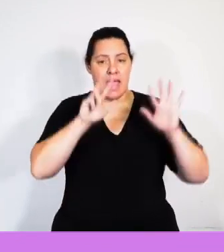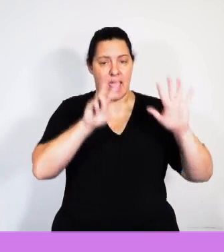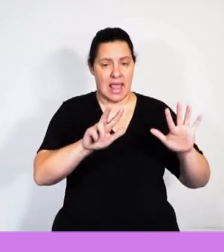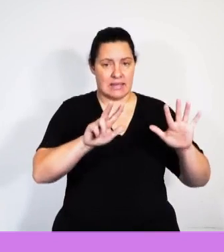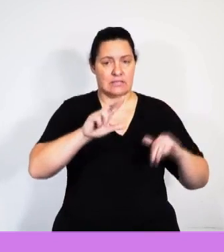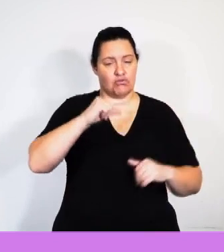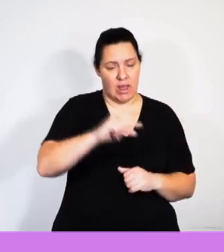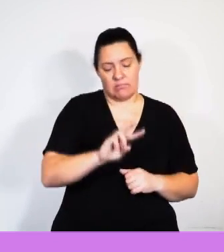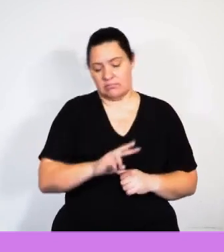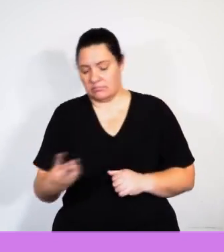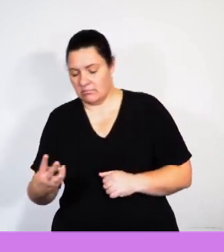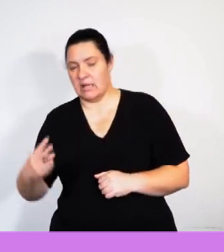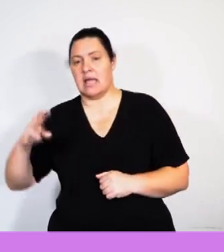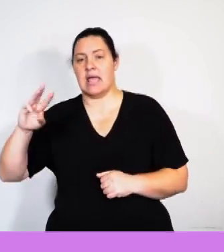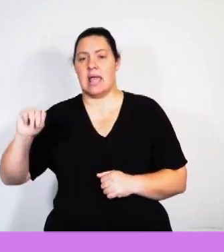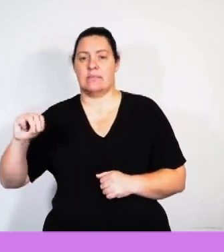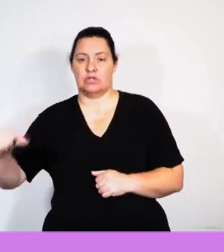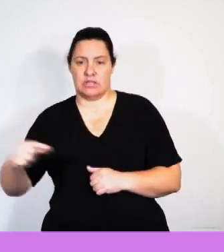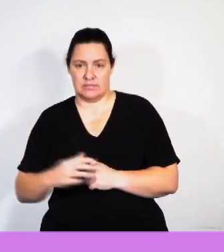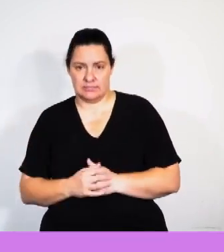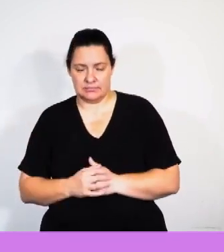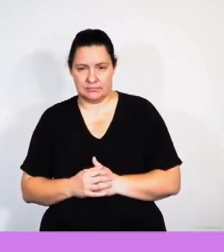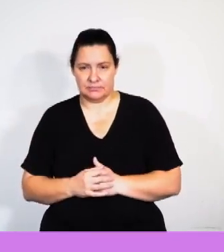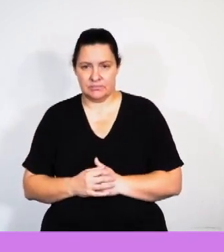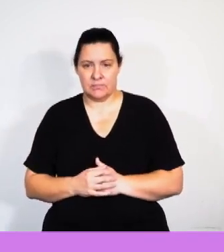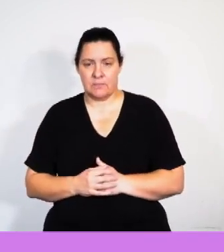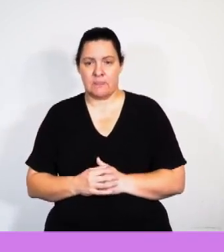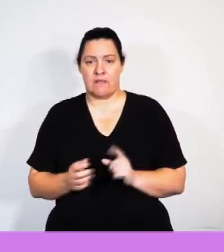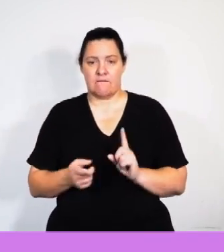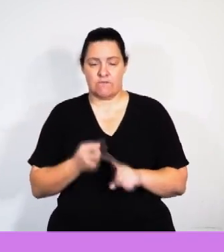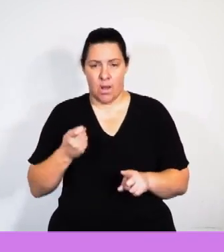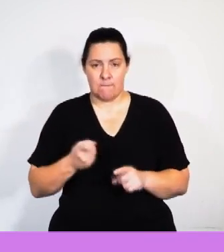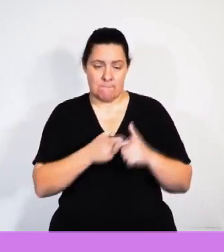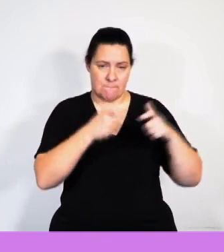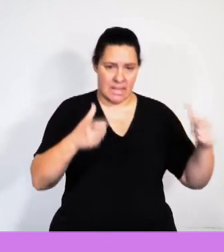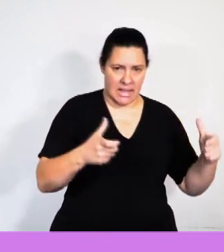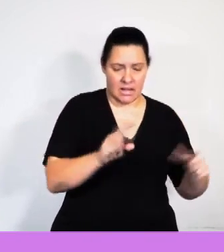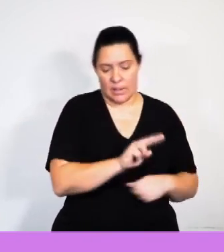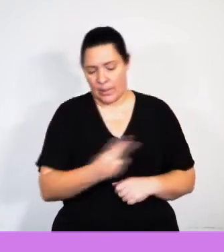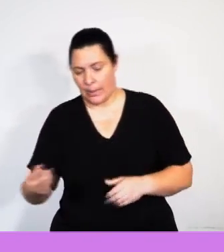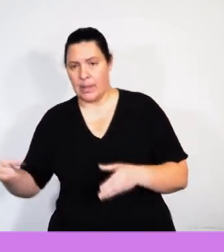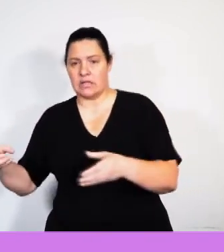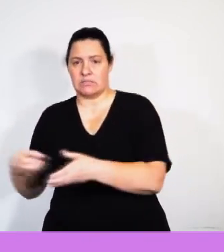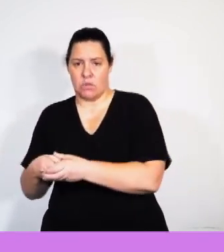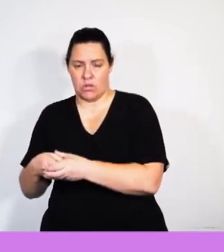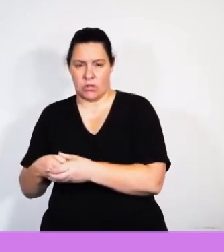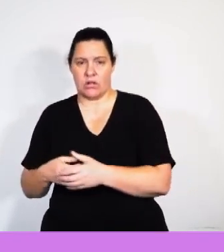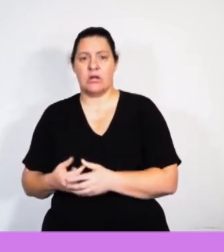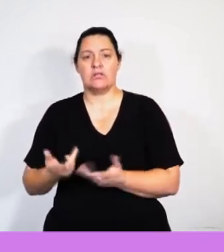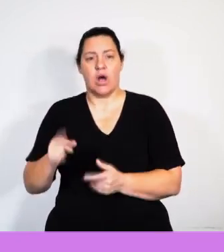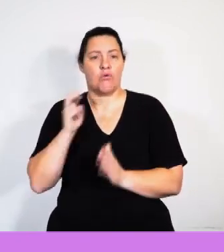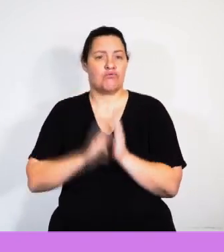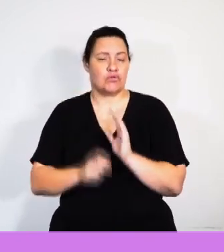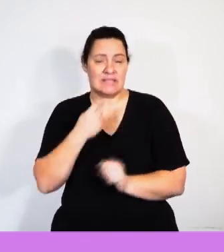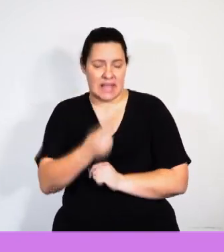8 grams to milligram. We are from a bigger unit going to a smaller unit.